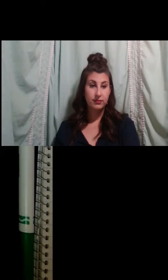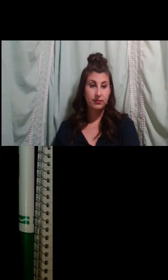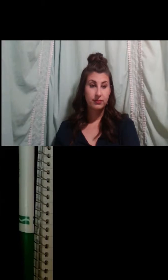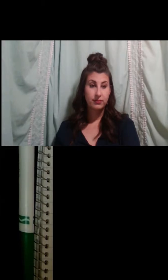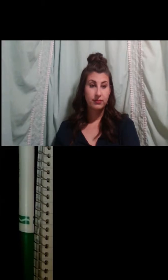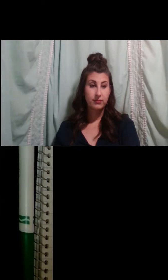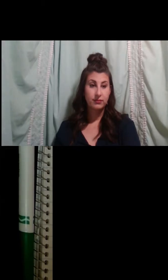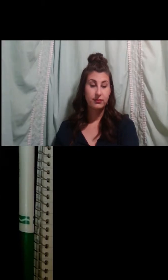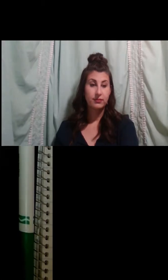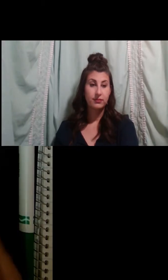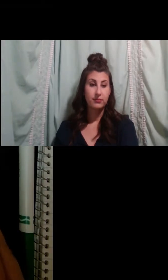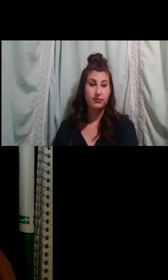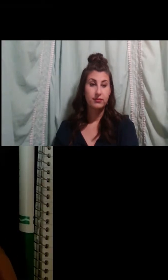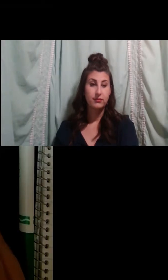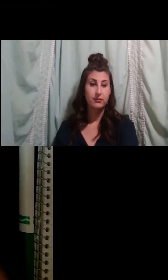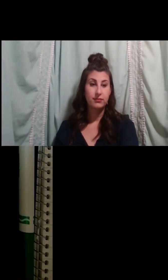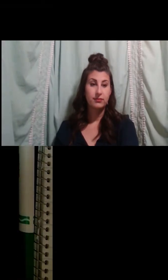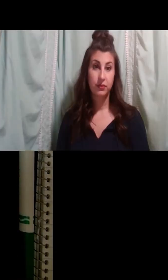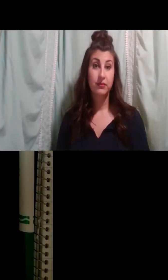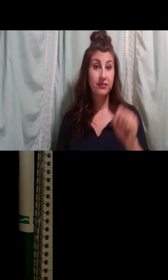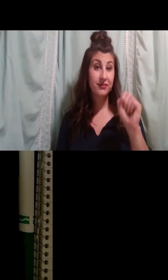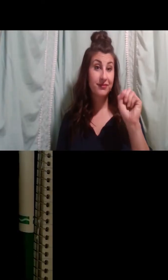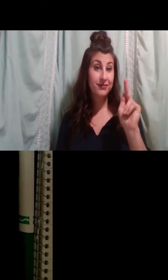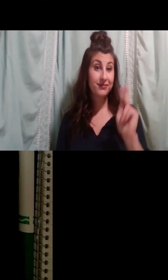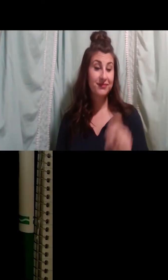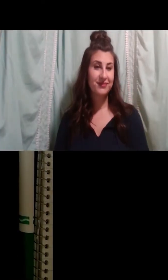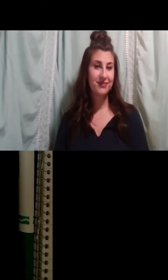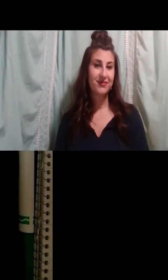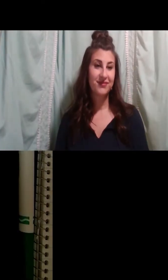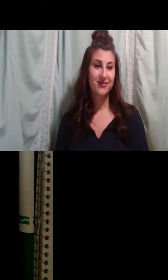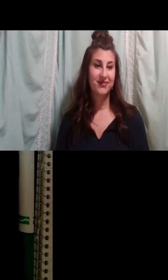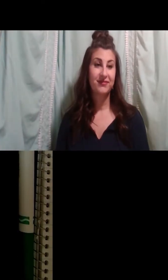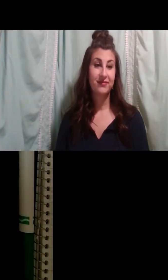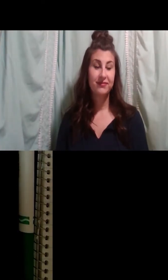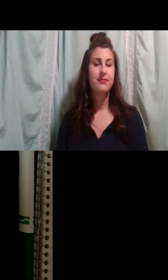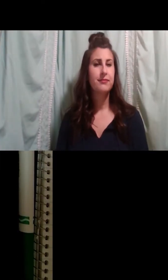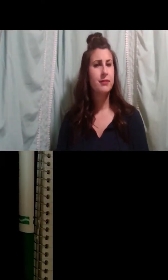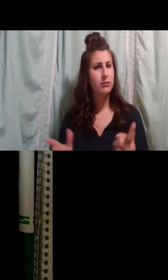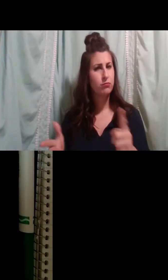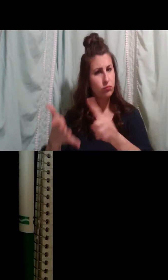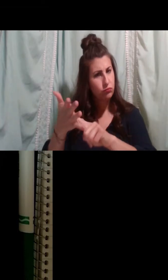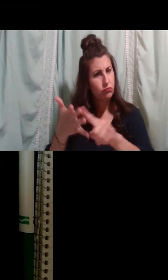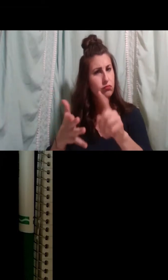All right. Let's just make sure.